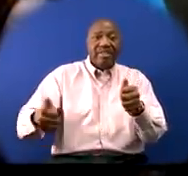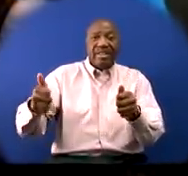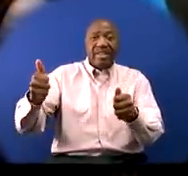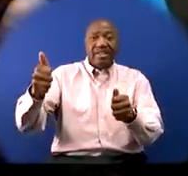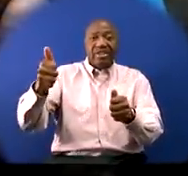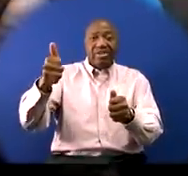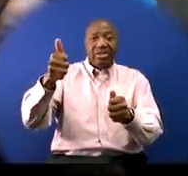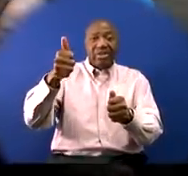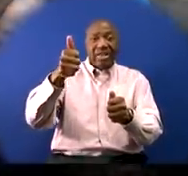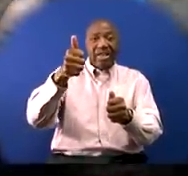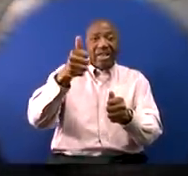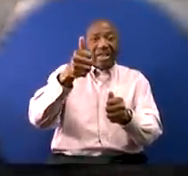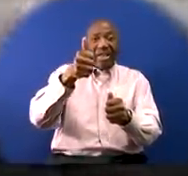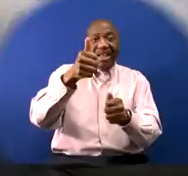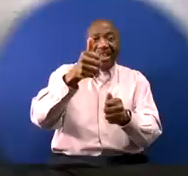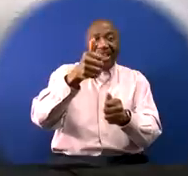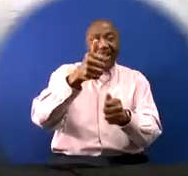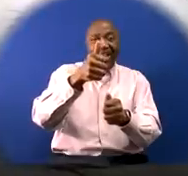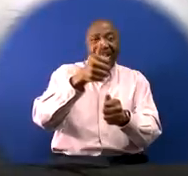reaches to the